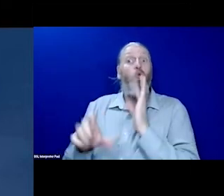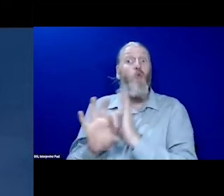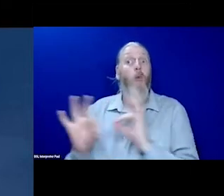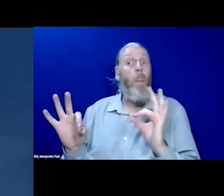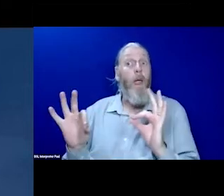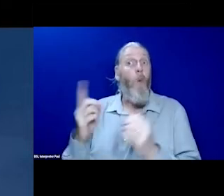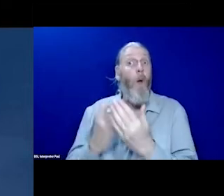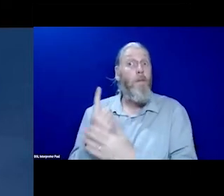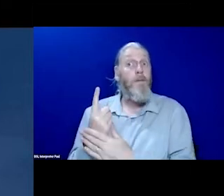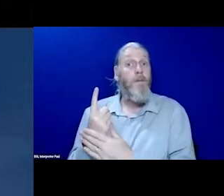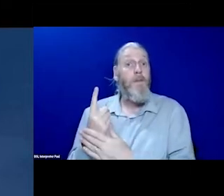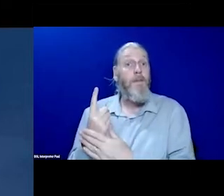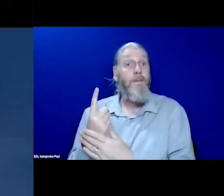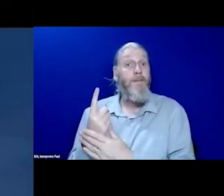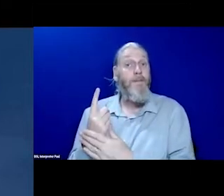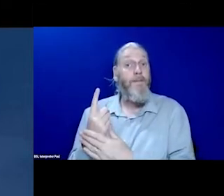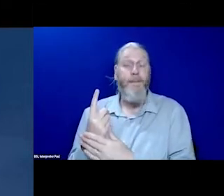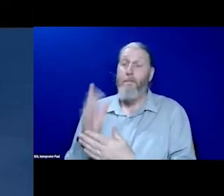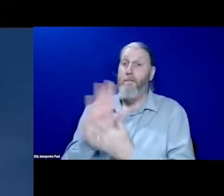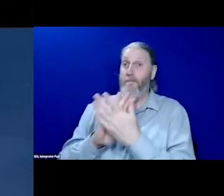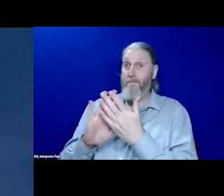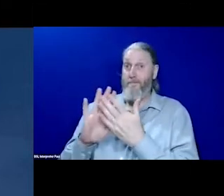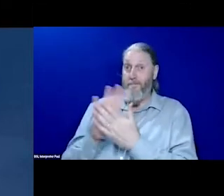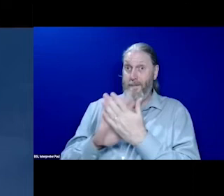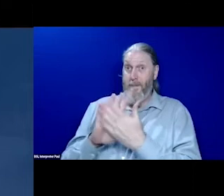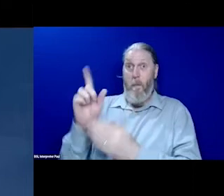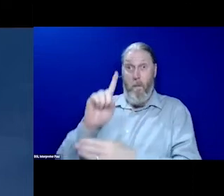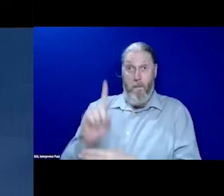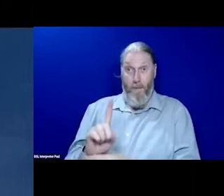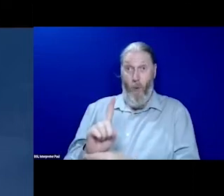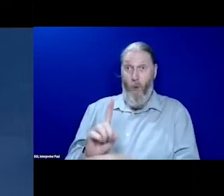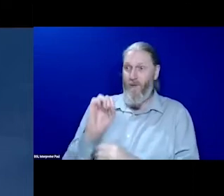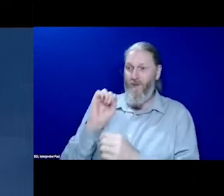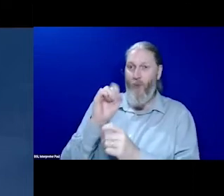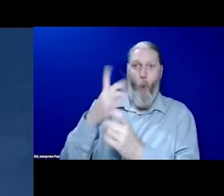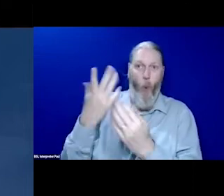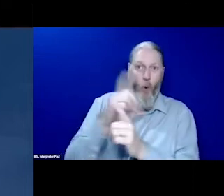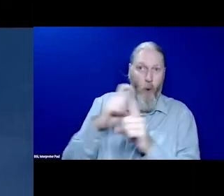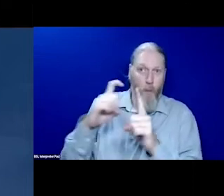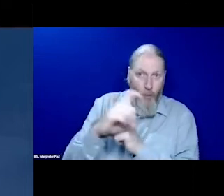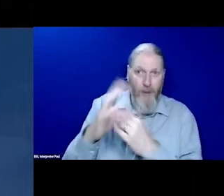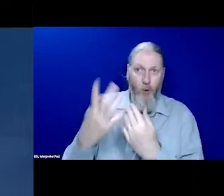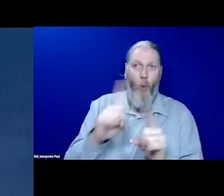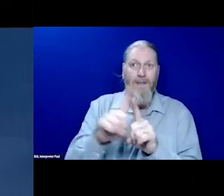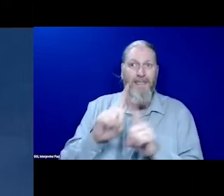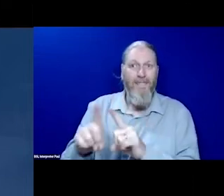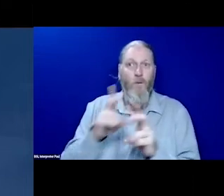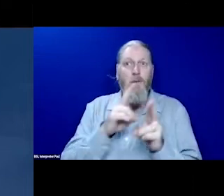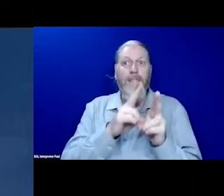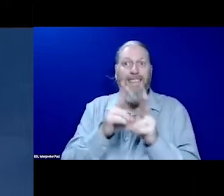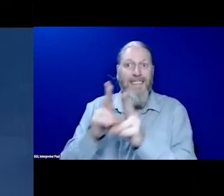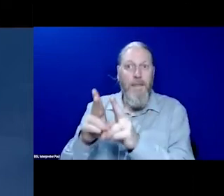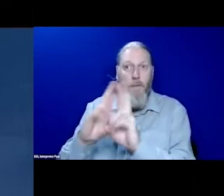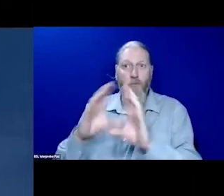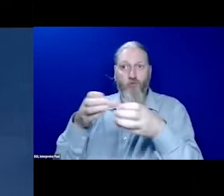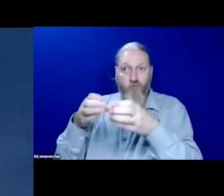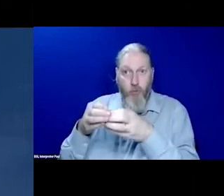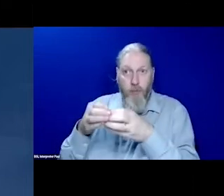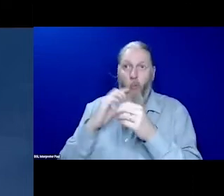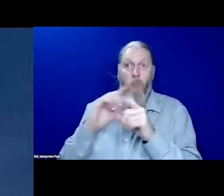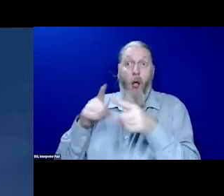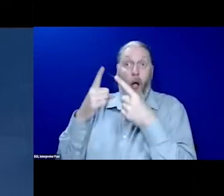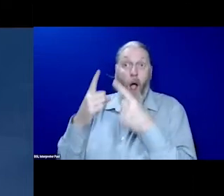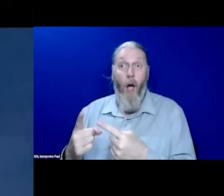going to limit the capacity of individuals, communities, and systems to both cope with and act on this changing